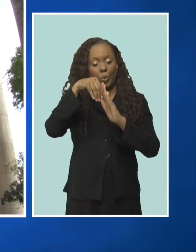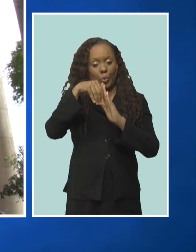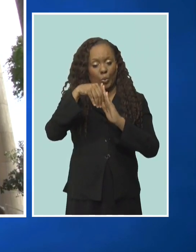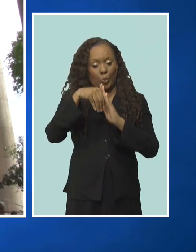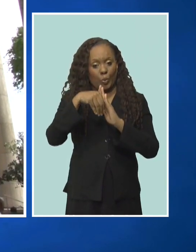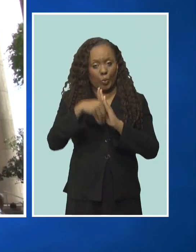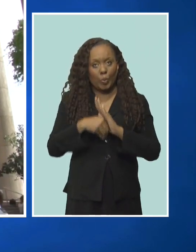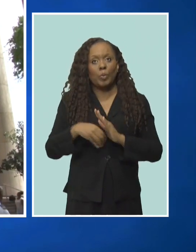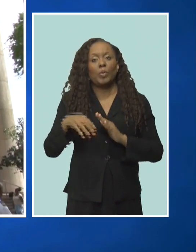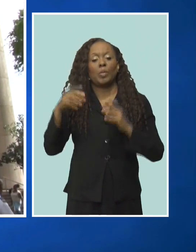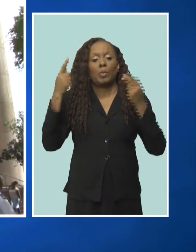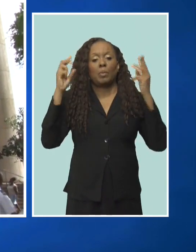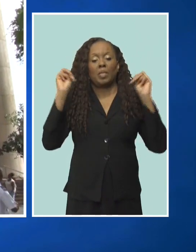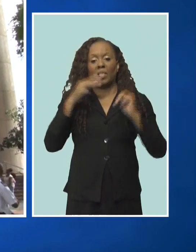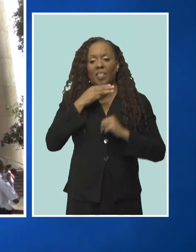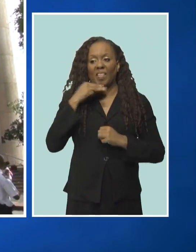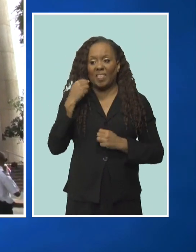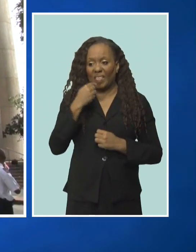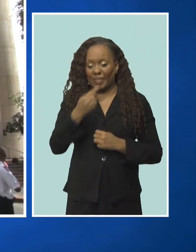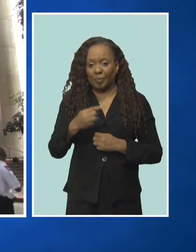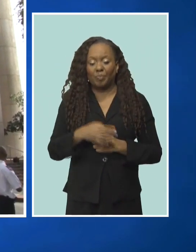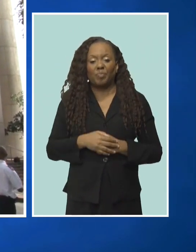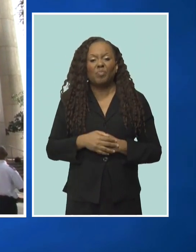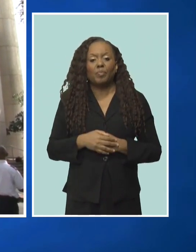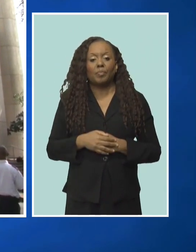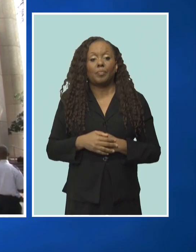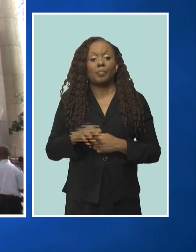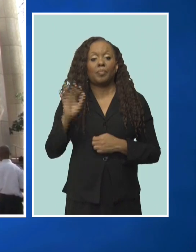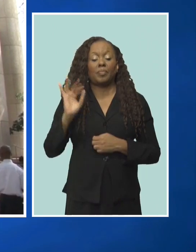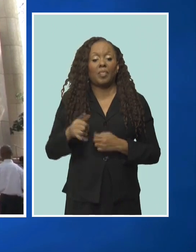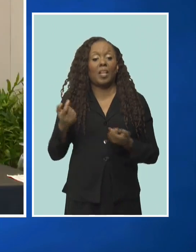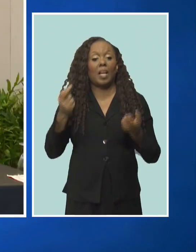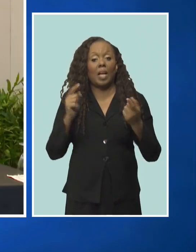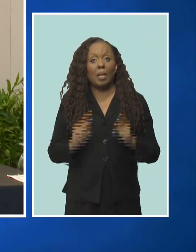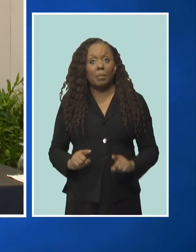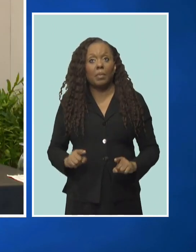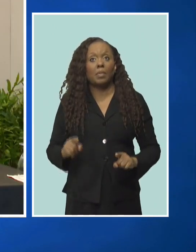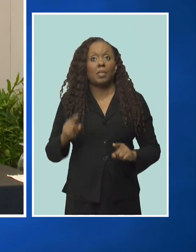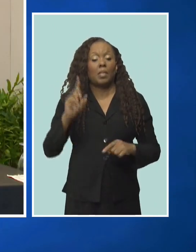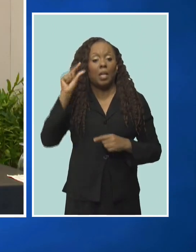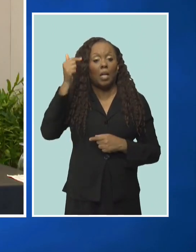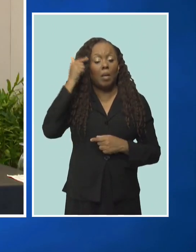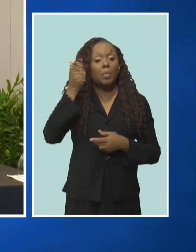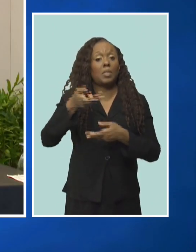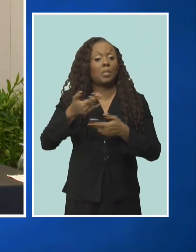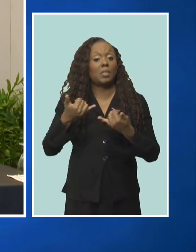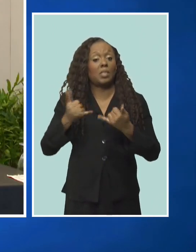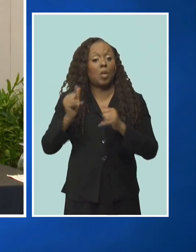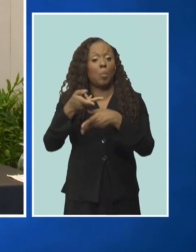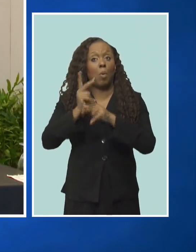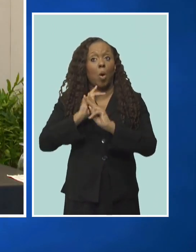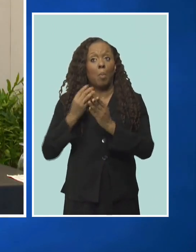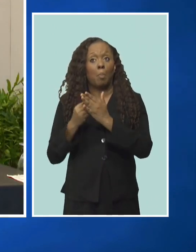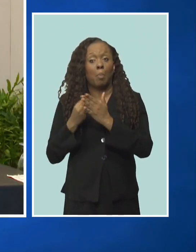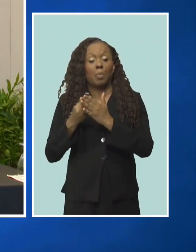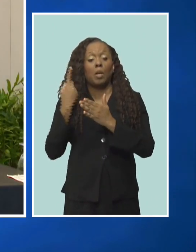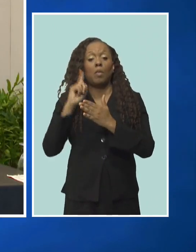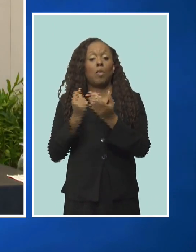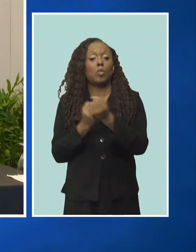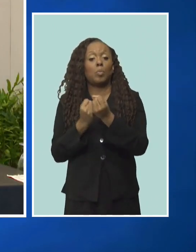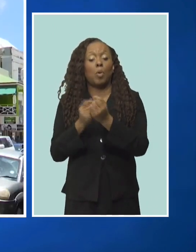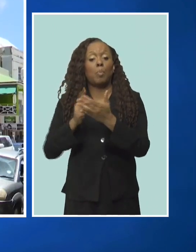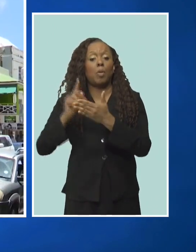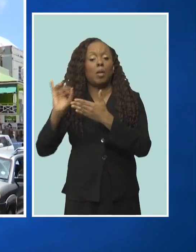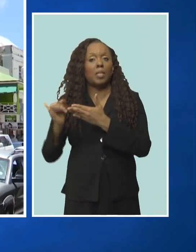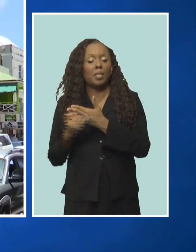Mia Motley. She adds that this is happening even as government is borrowing to finance projects that will grow the